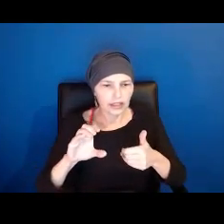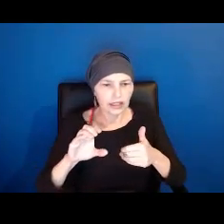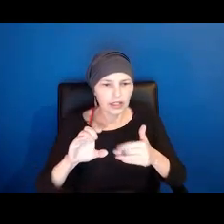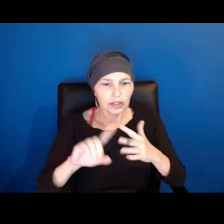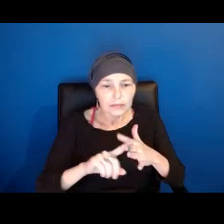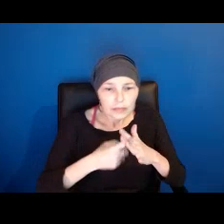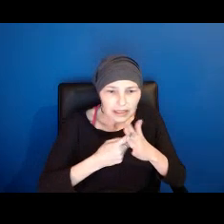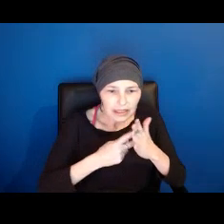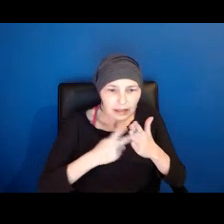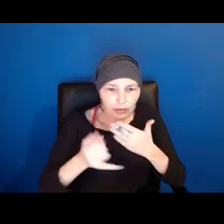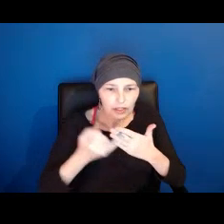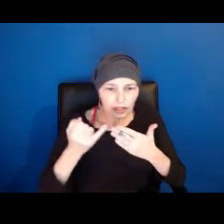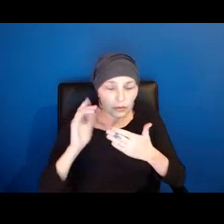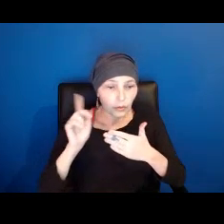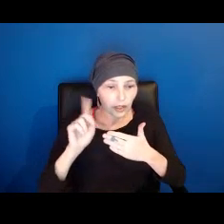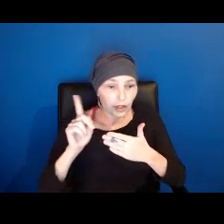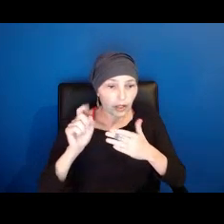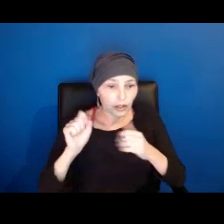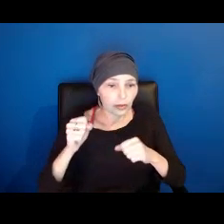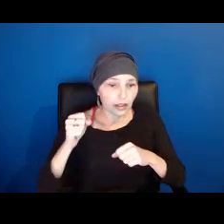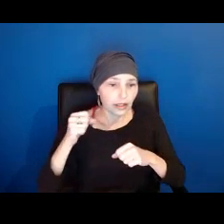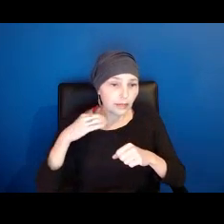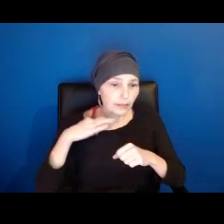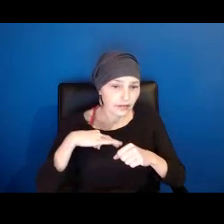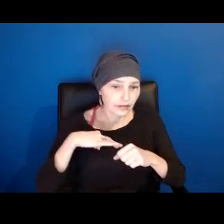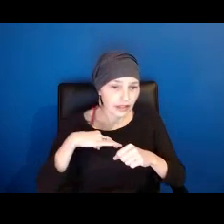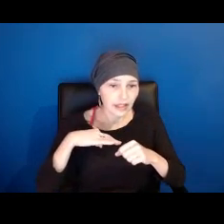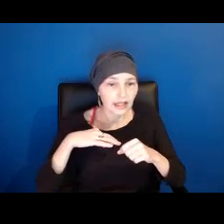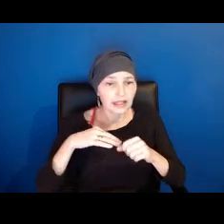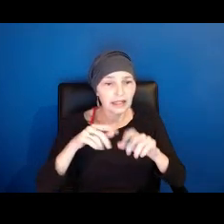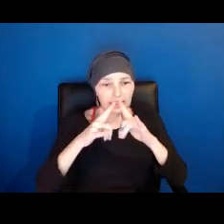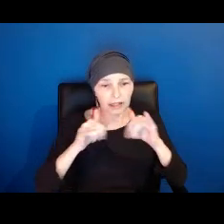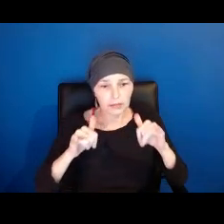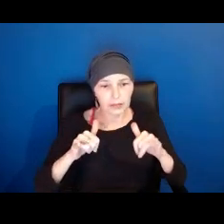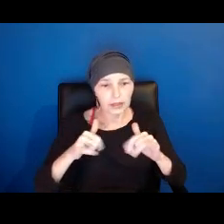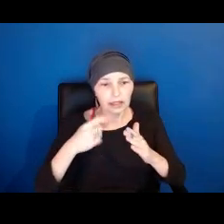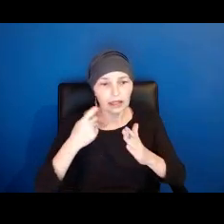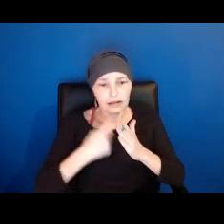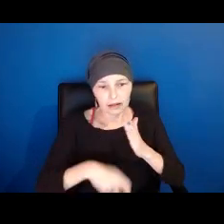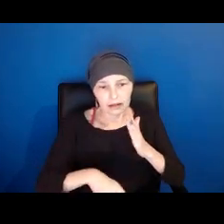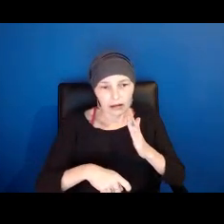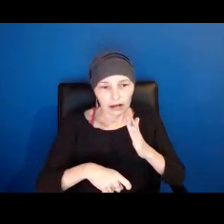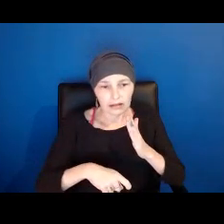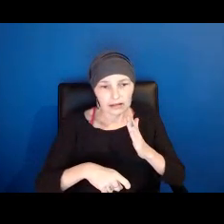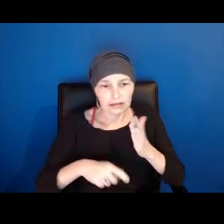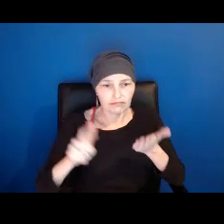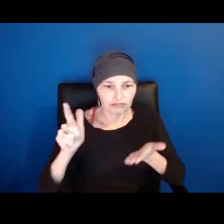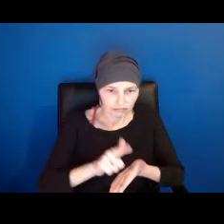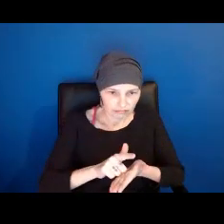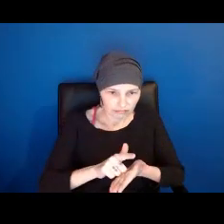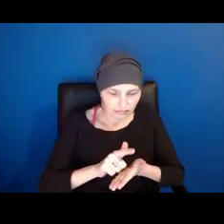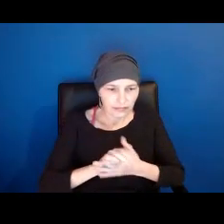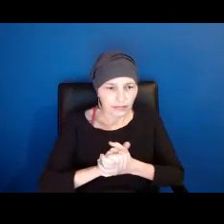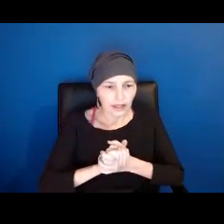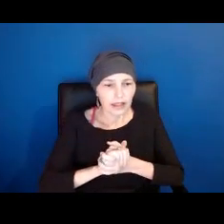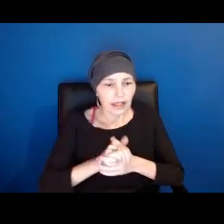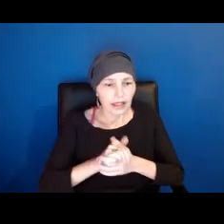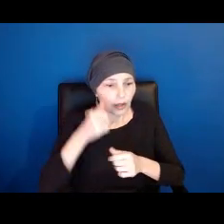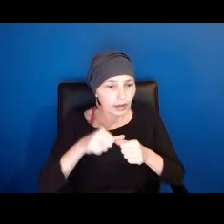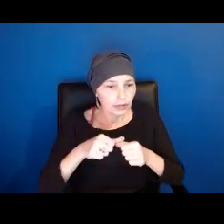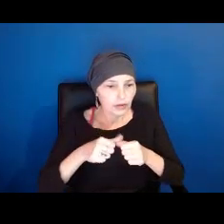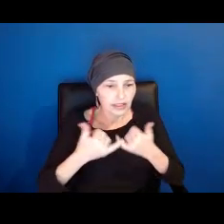be most beneficial and cost-effective. And a friendly reminder that in addition to today's live